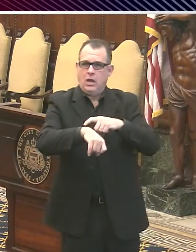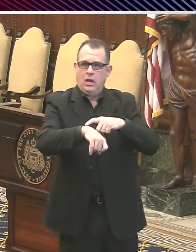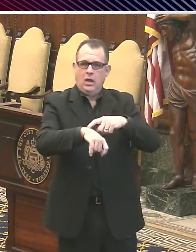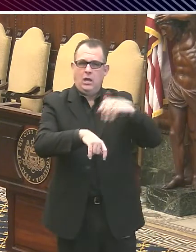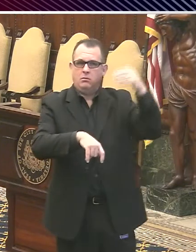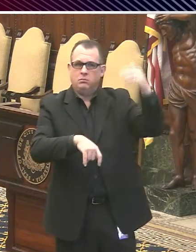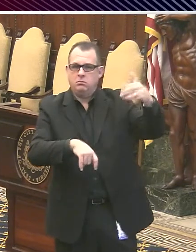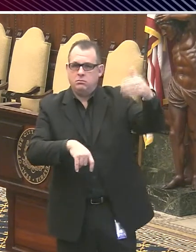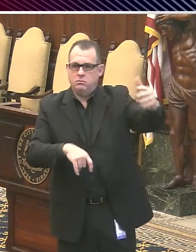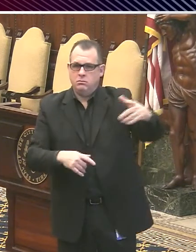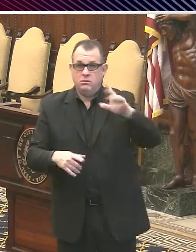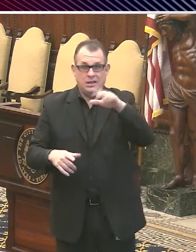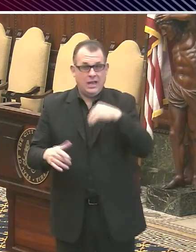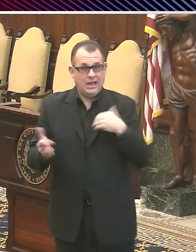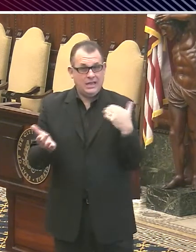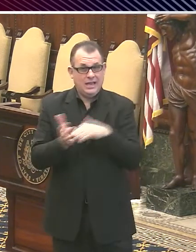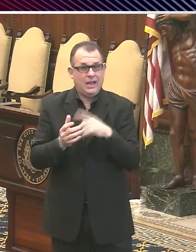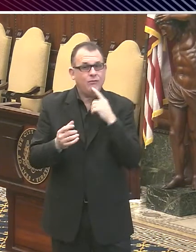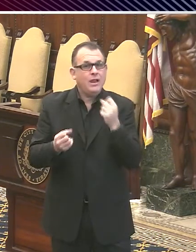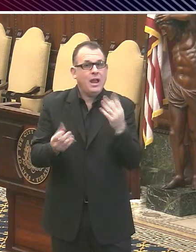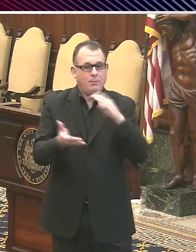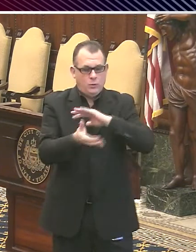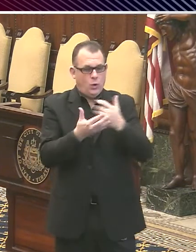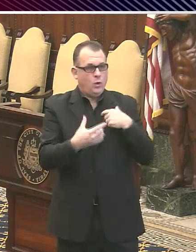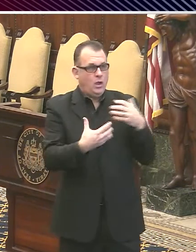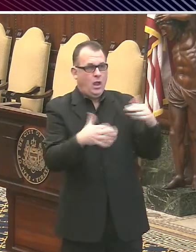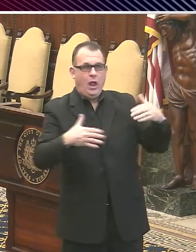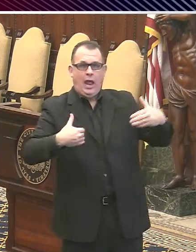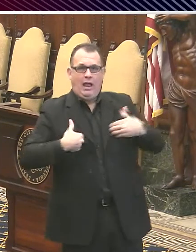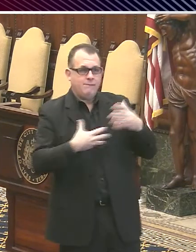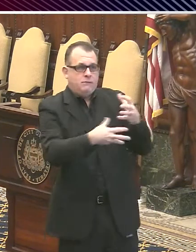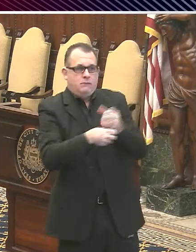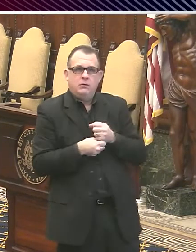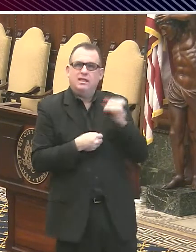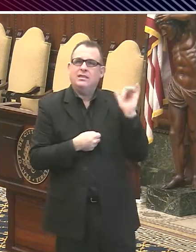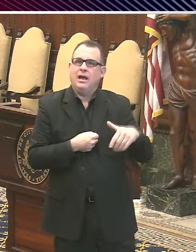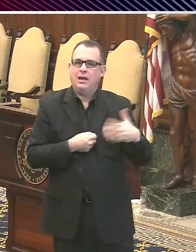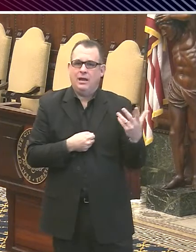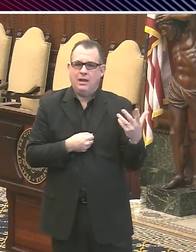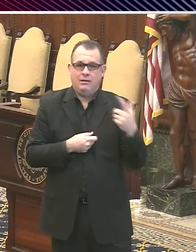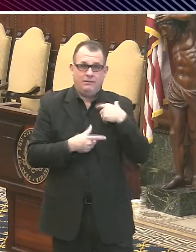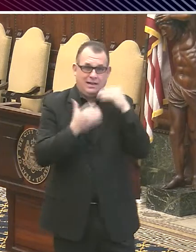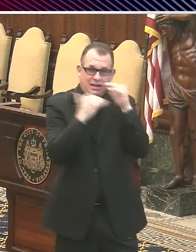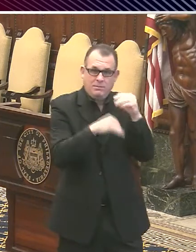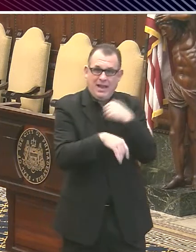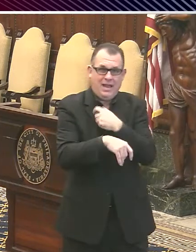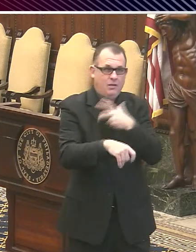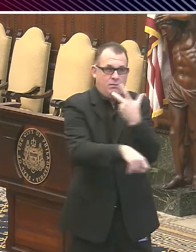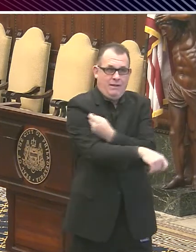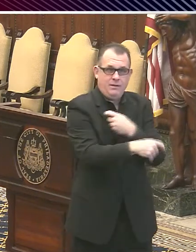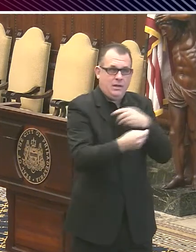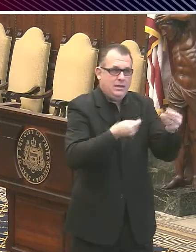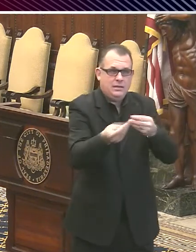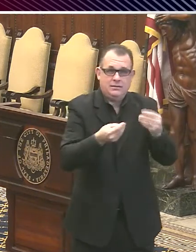different timeframes. But again, it's the supply of vaccine itself that limits how much we can do.